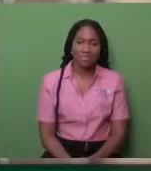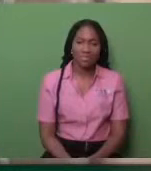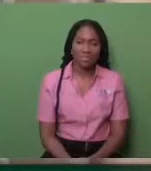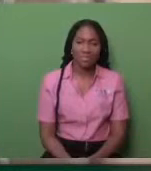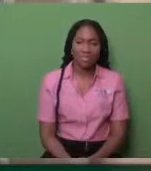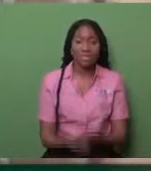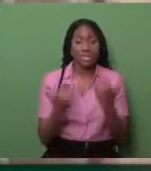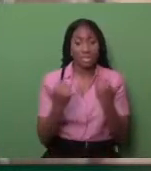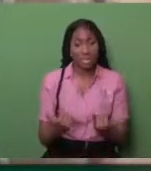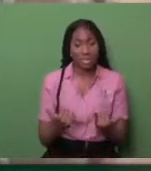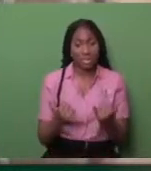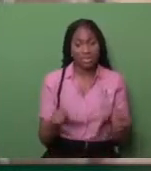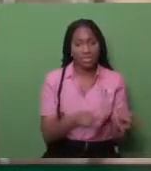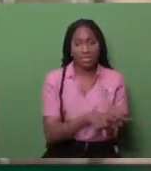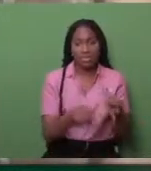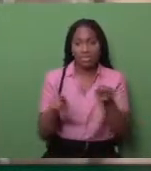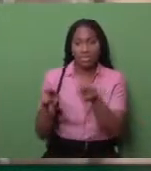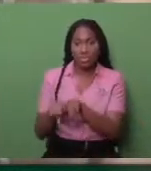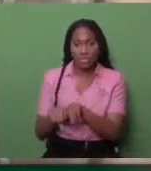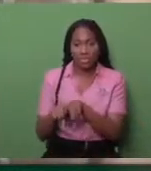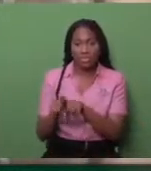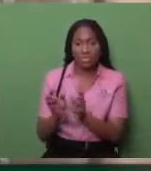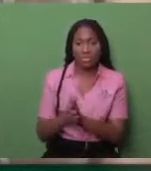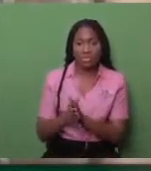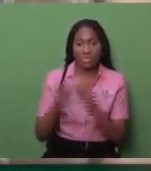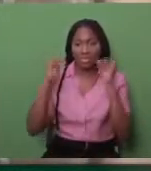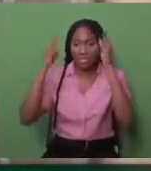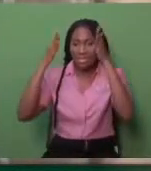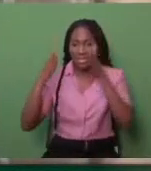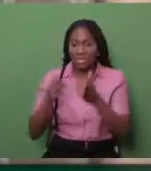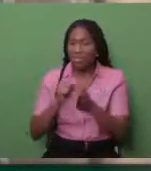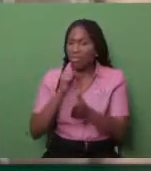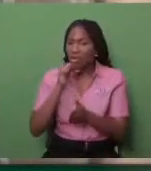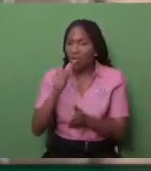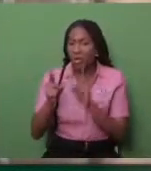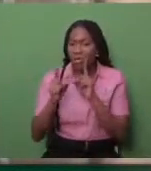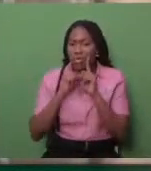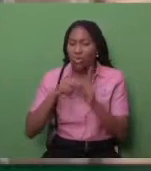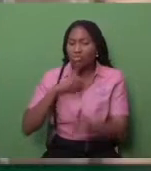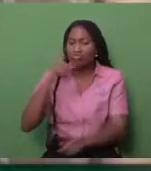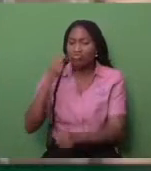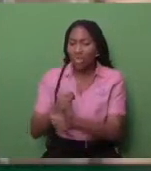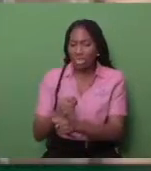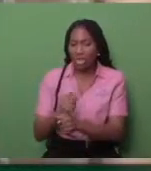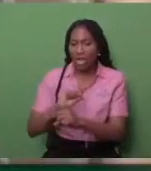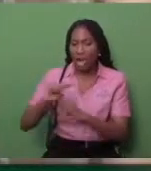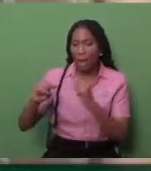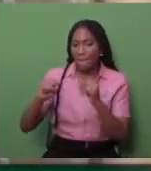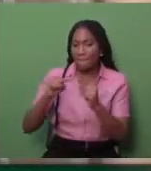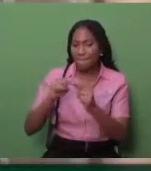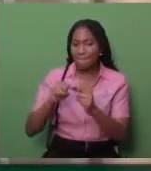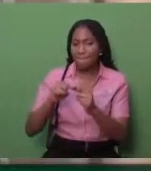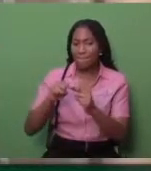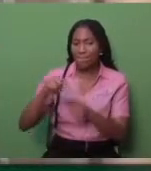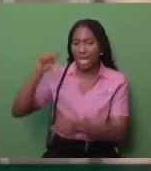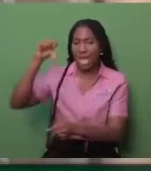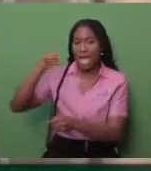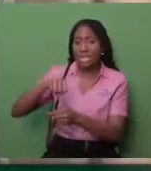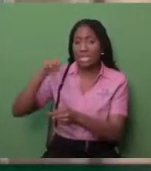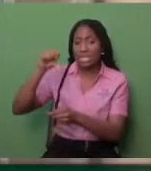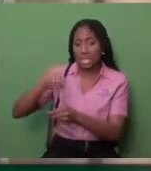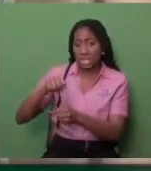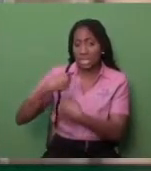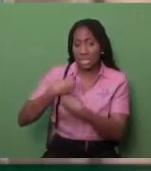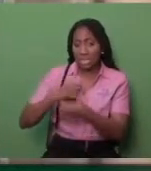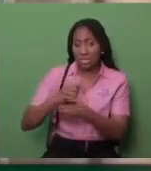also pie in the sky lies, maybe I can't say lies, but untruths, about the failures on gas production. So I spoke about the oil